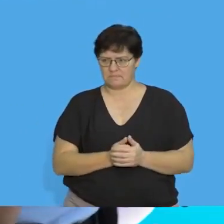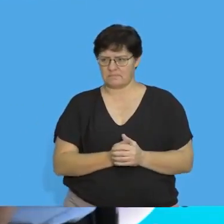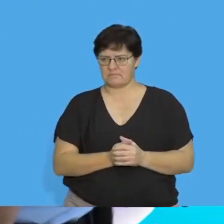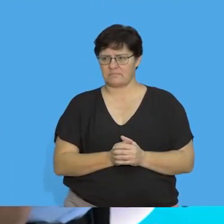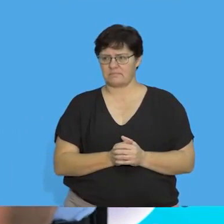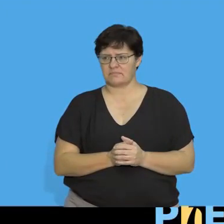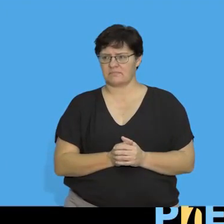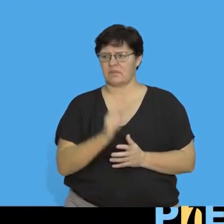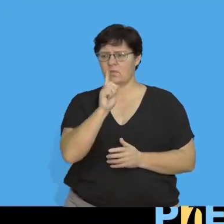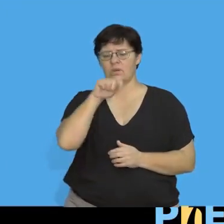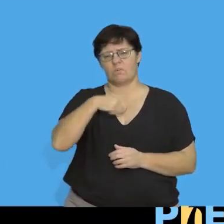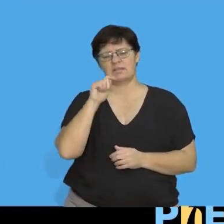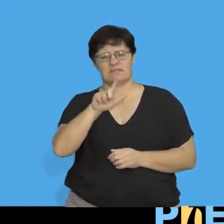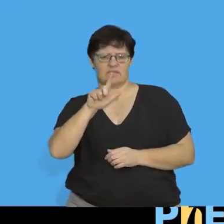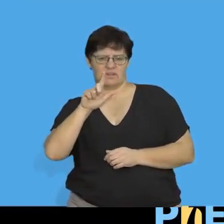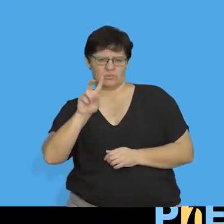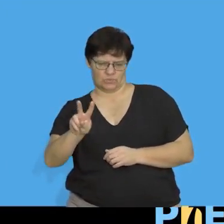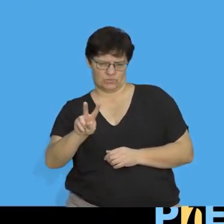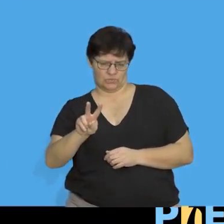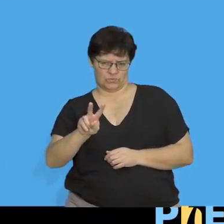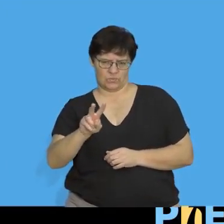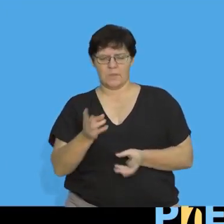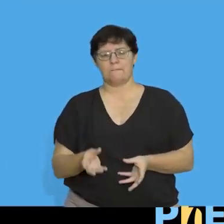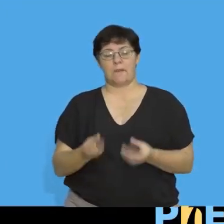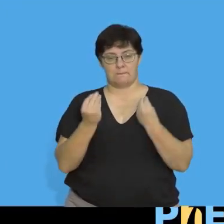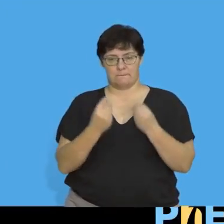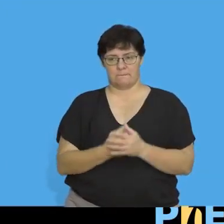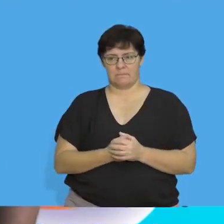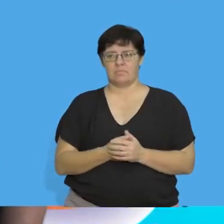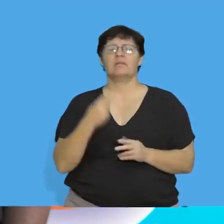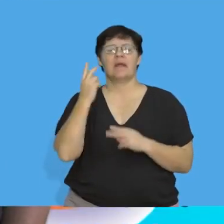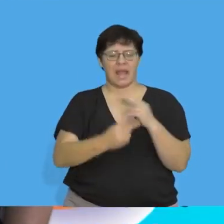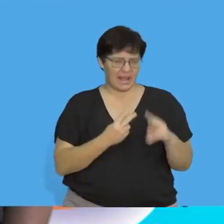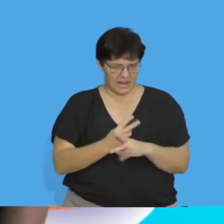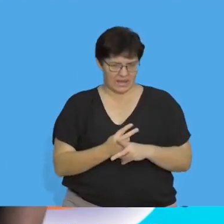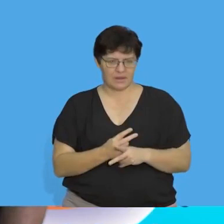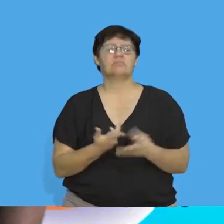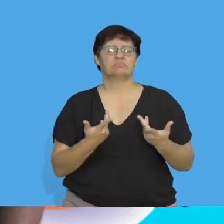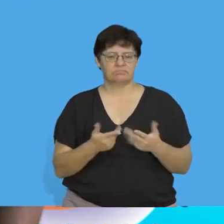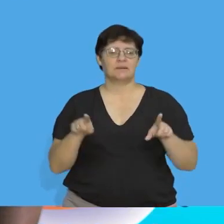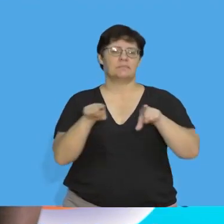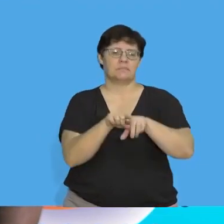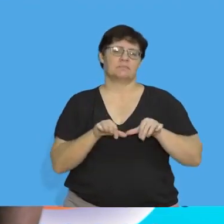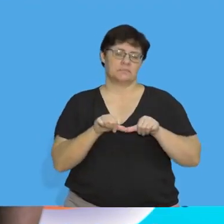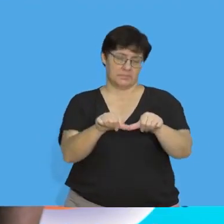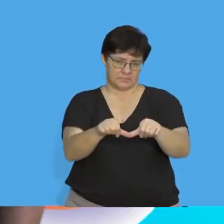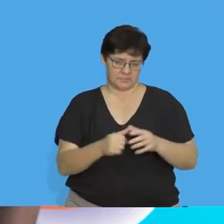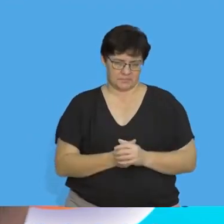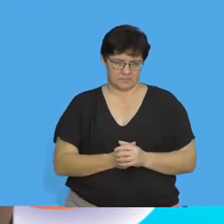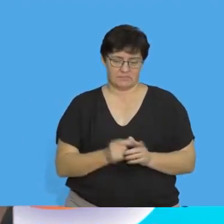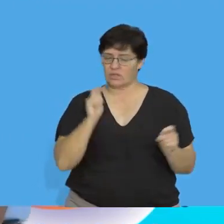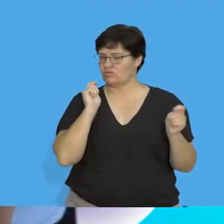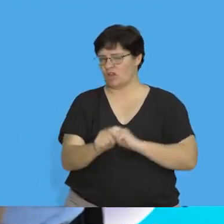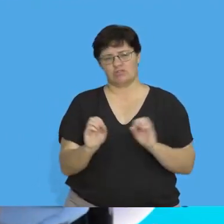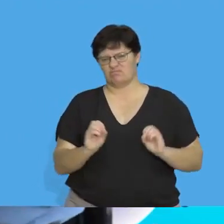what 1,72 was the data that we got there, and if I did it again, we would find that it's consistent. It's not going to